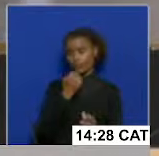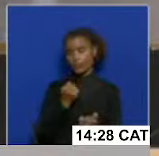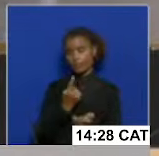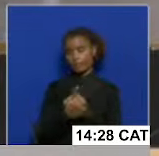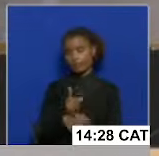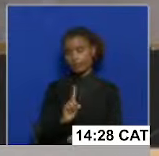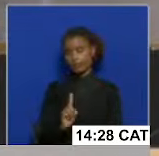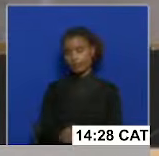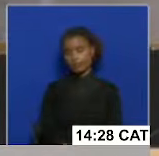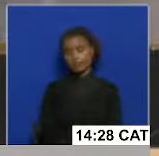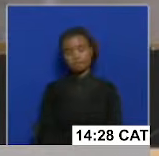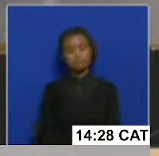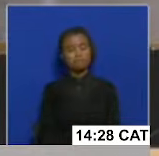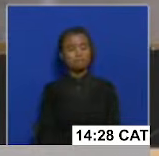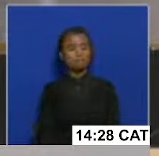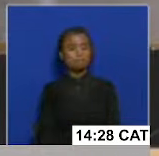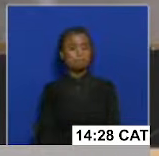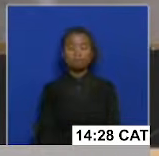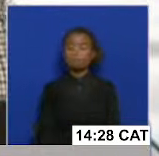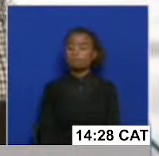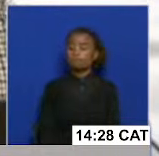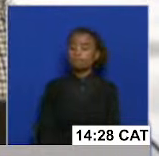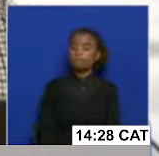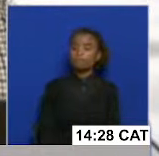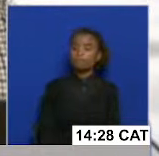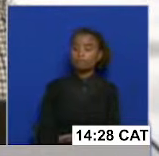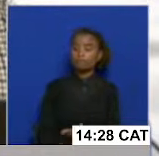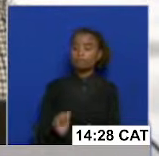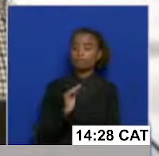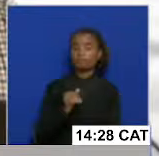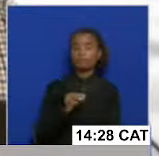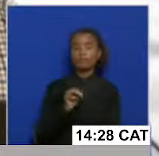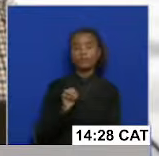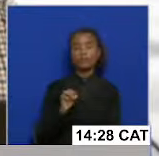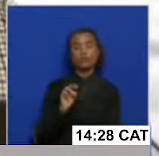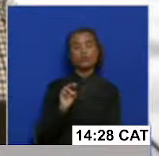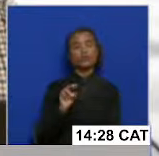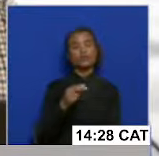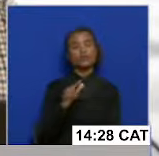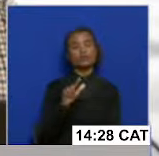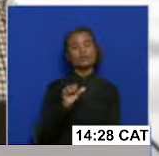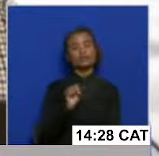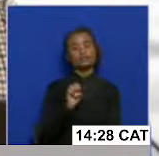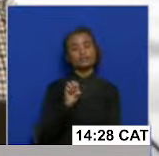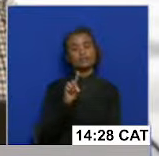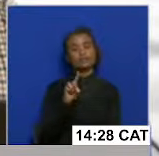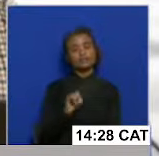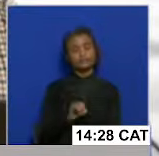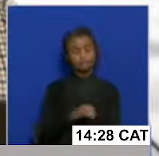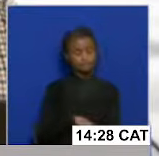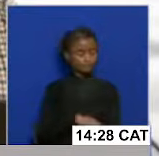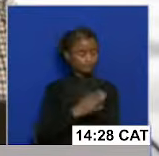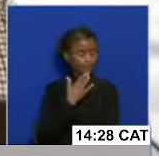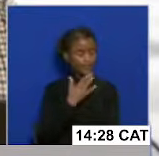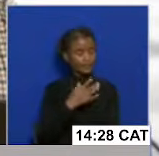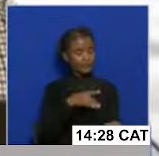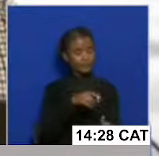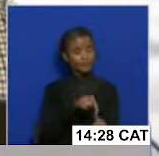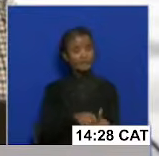Yes, Ms. Muslasedi. Thank you, Chair. So witness K, when you respond there